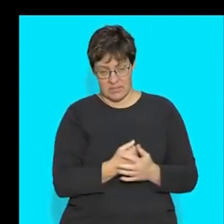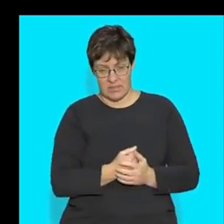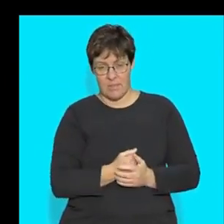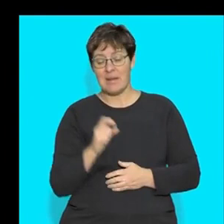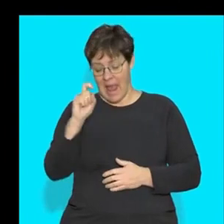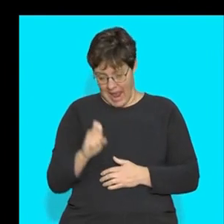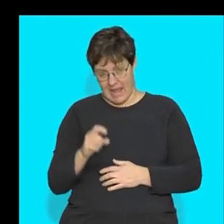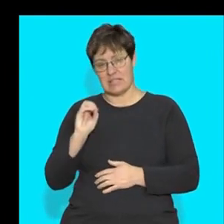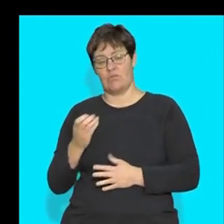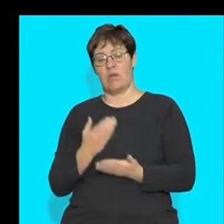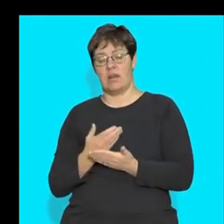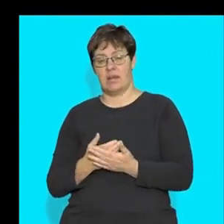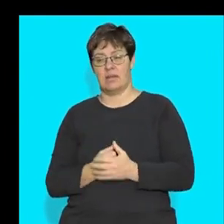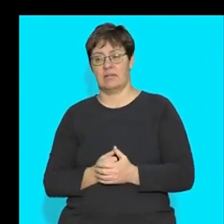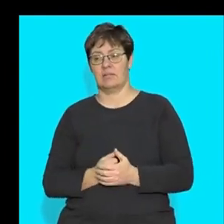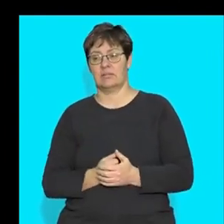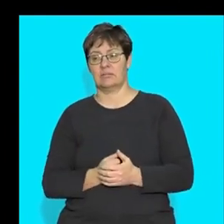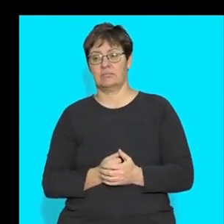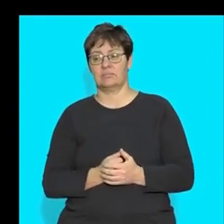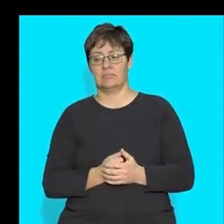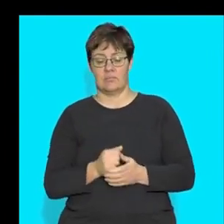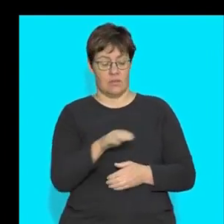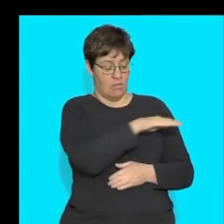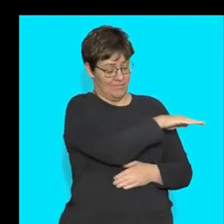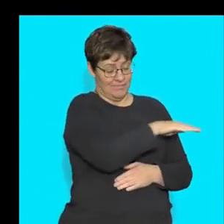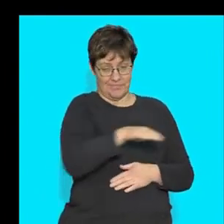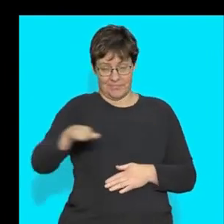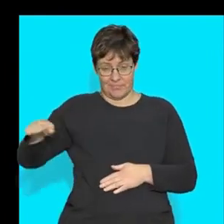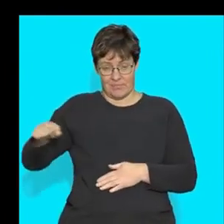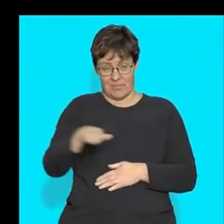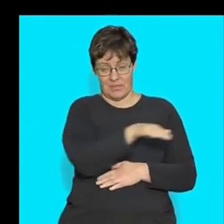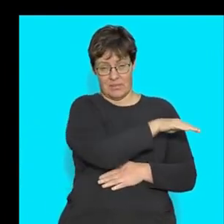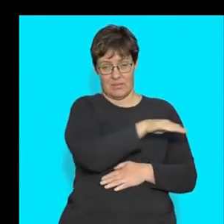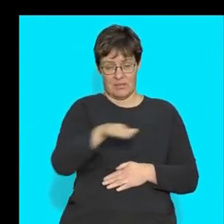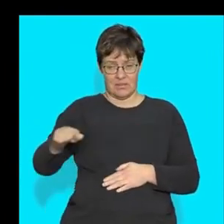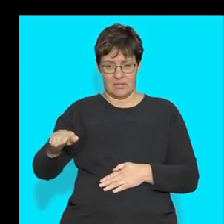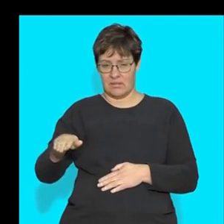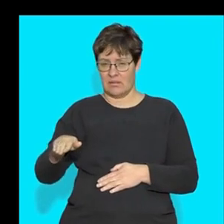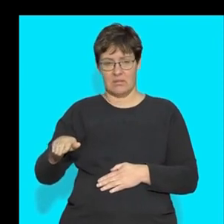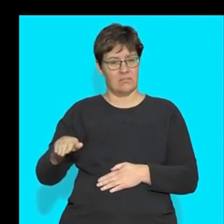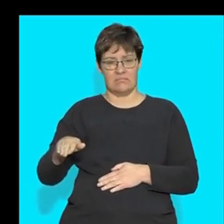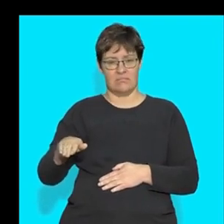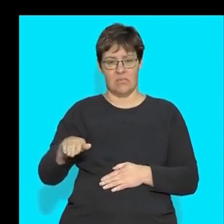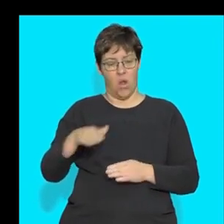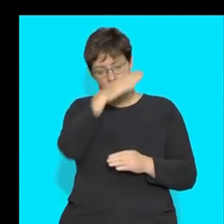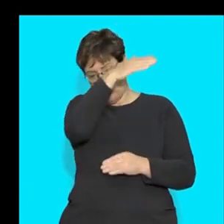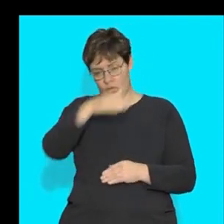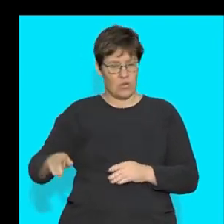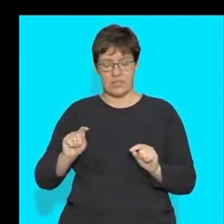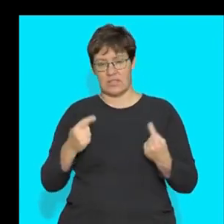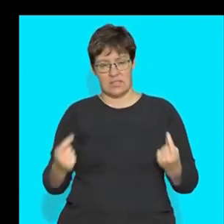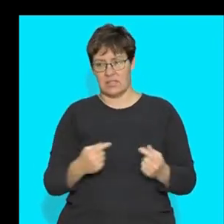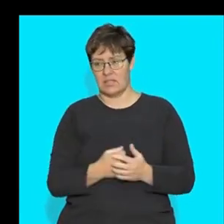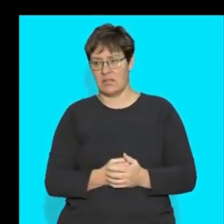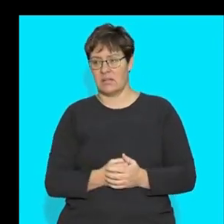But x can be 0. So it means this horizontal axis, it cannot cross that axis because